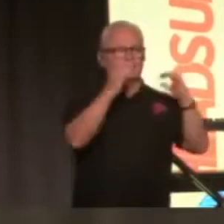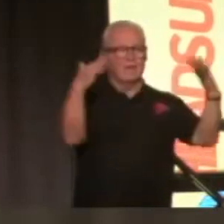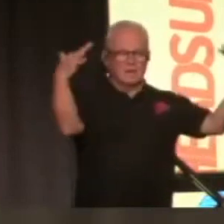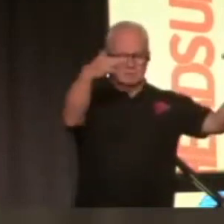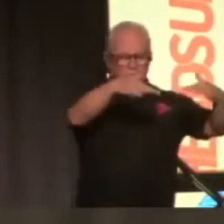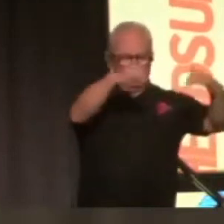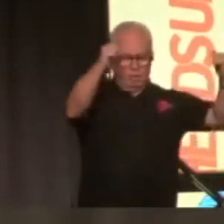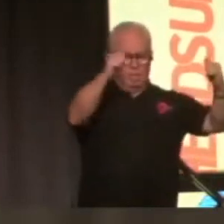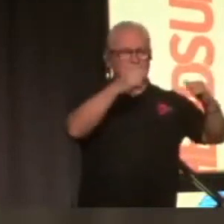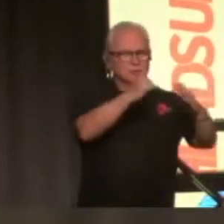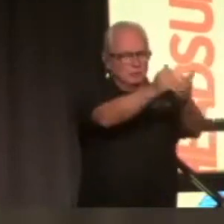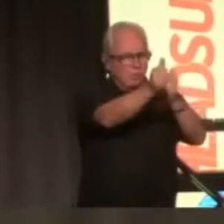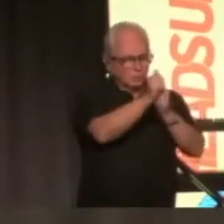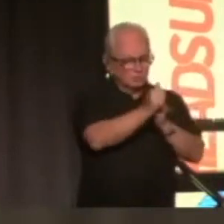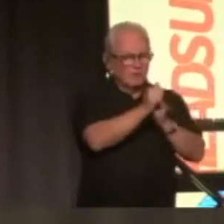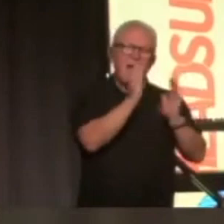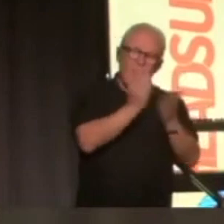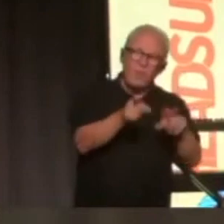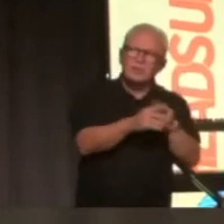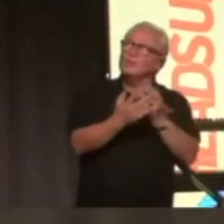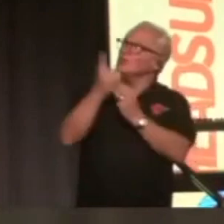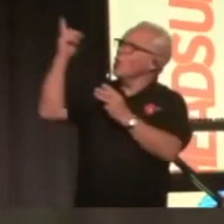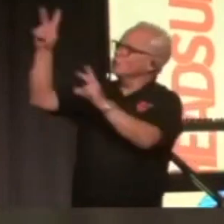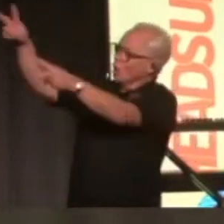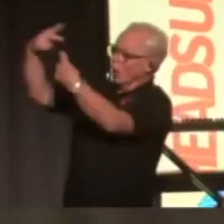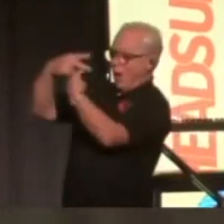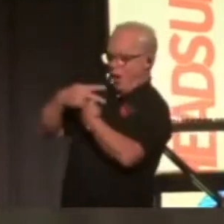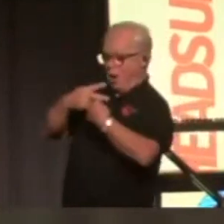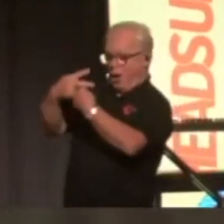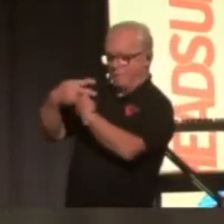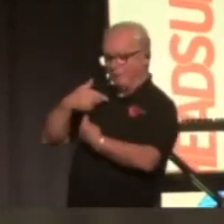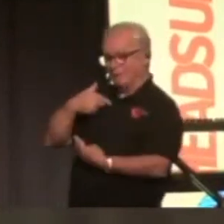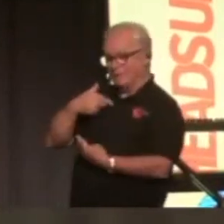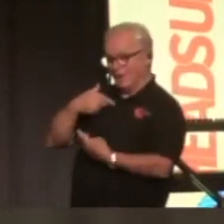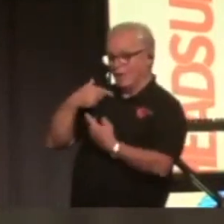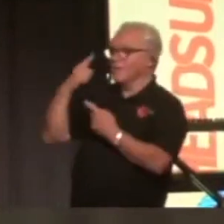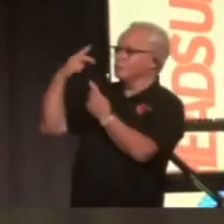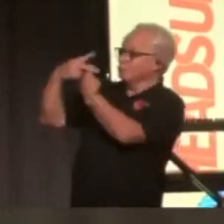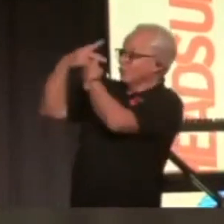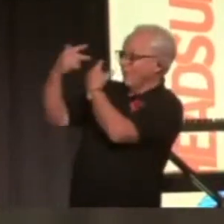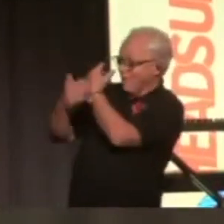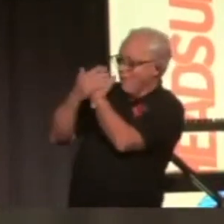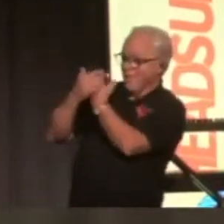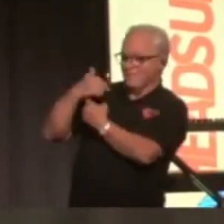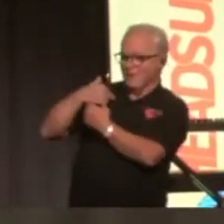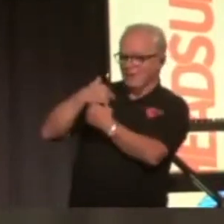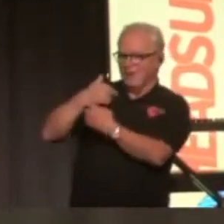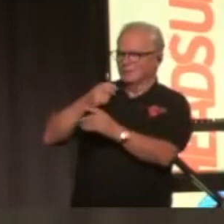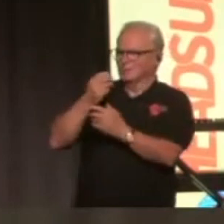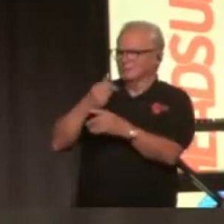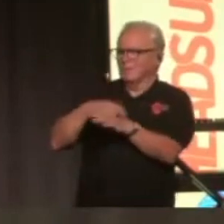God's care. He nursed me for all those weeks and kept me from throwing in the